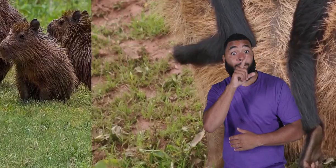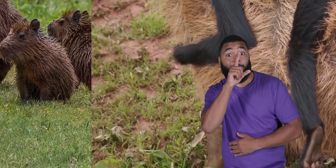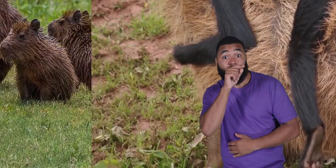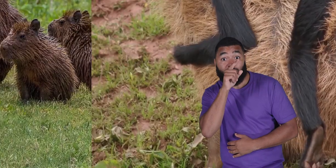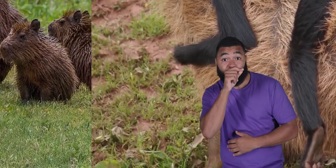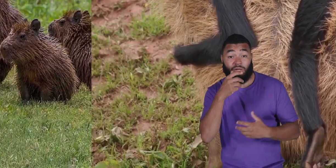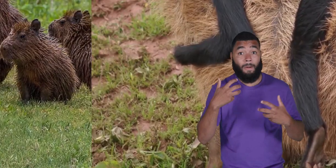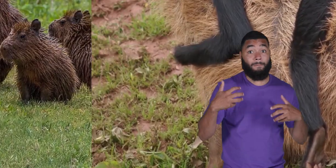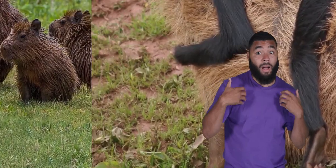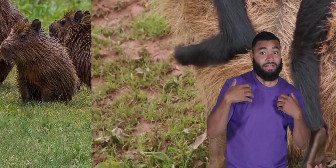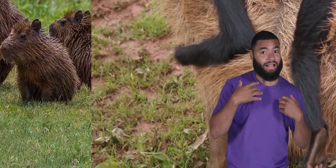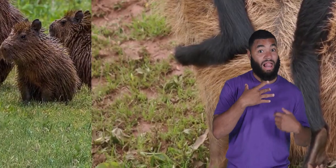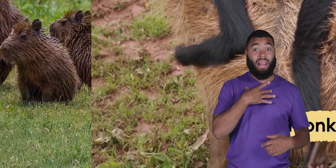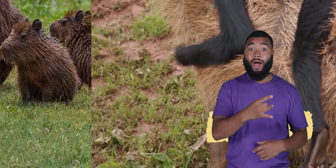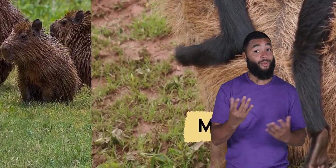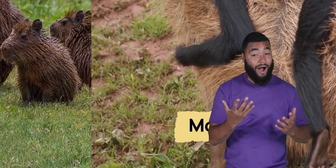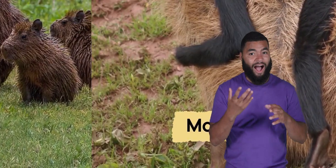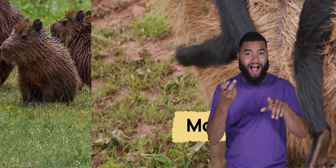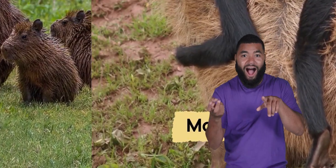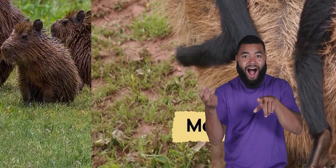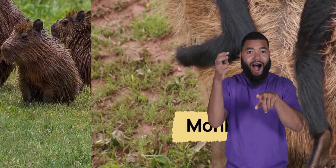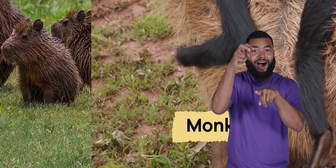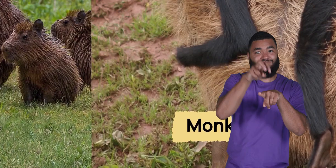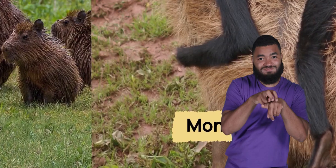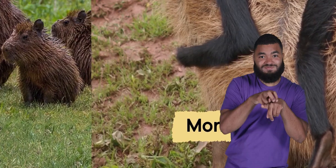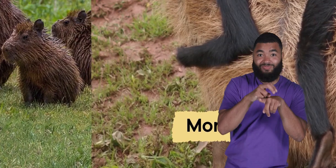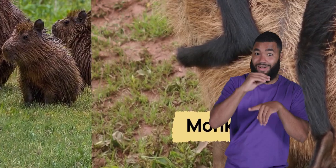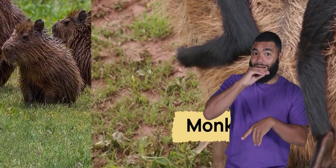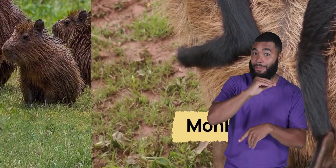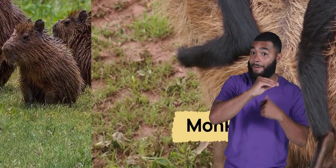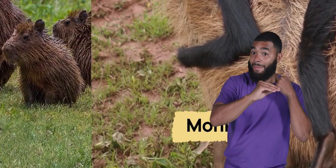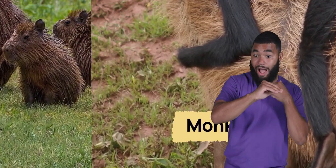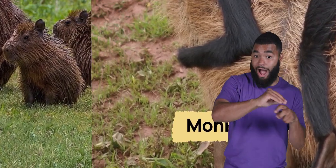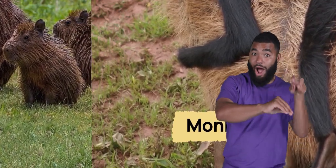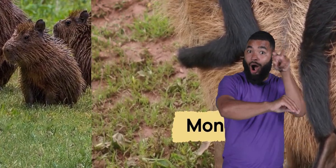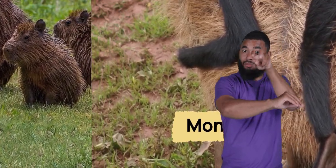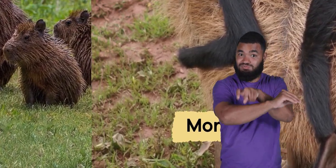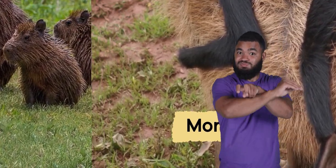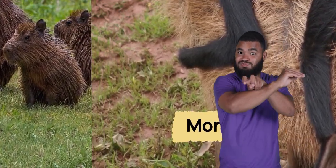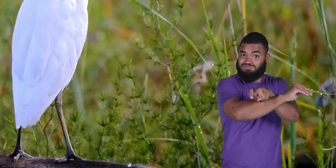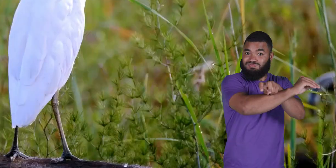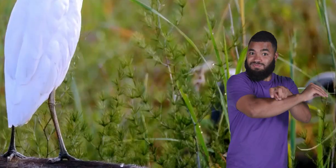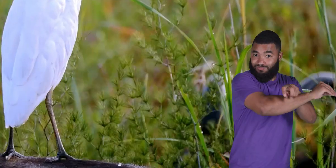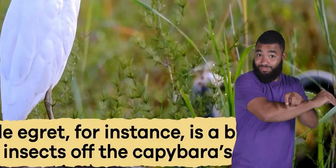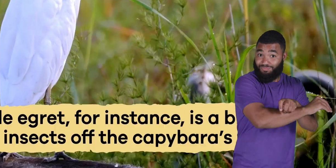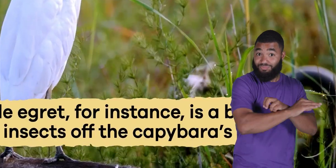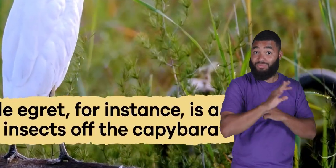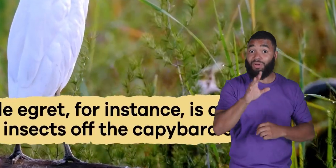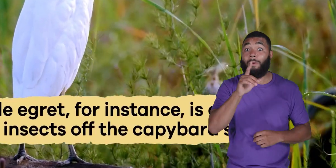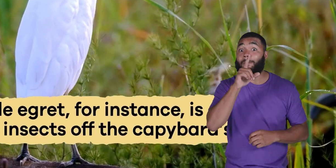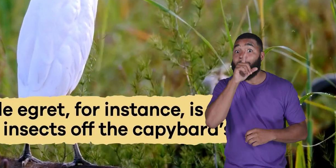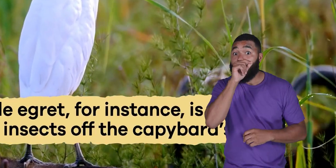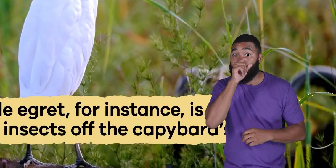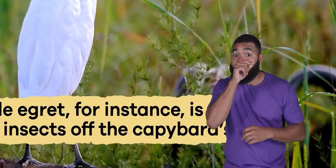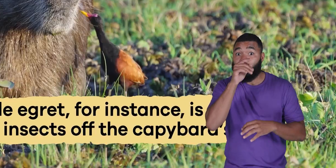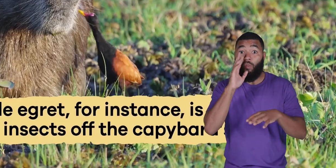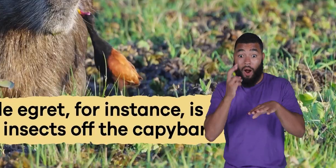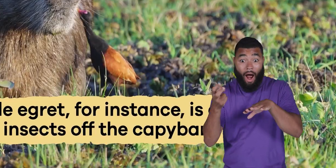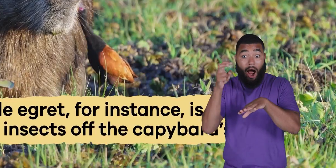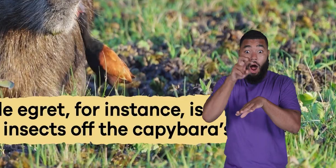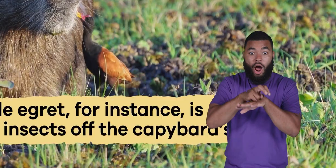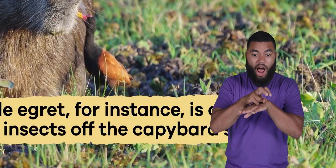many animals such as birds and monkeys like to sit on capybara's backs the cattle egret for instance